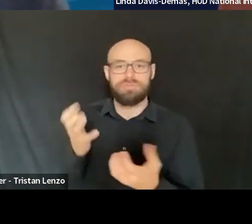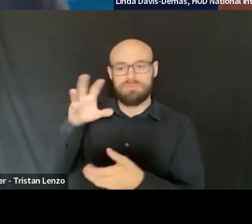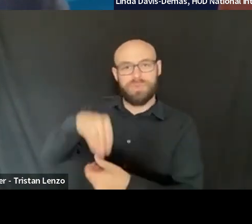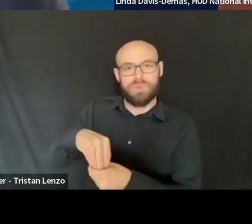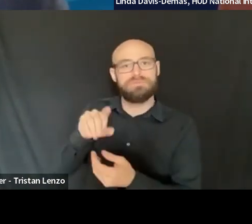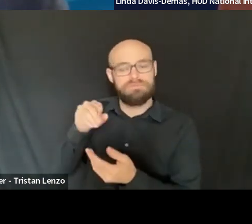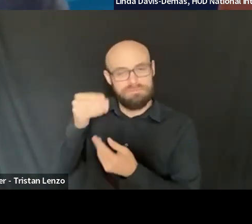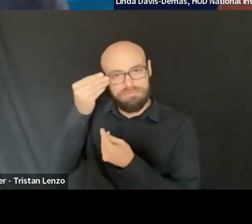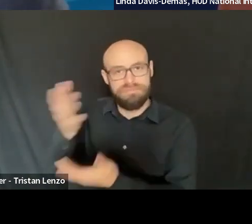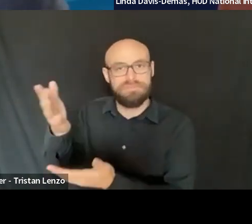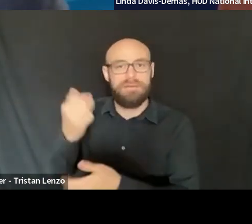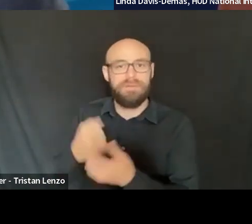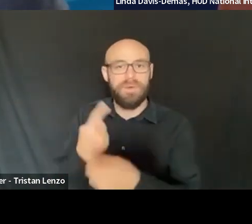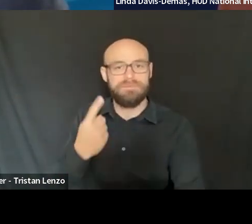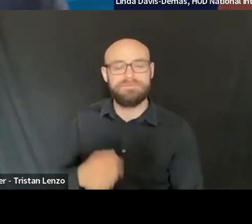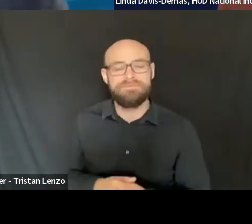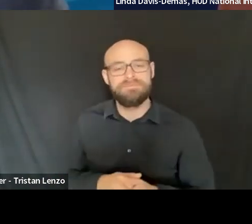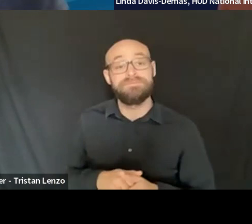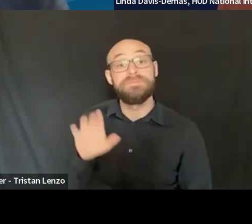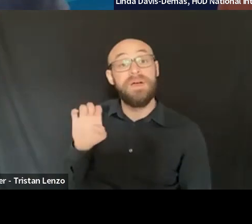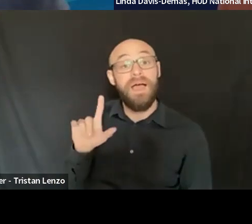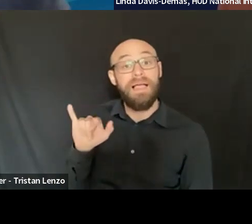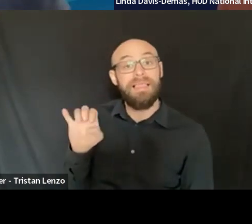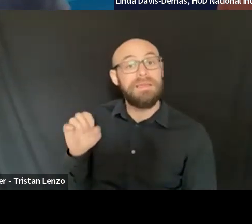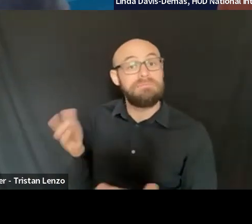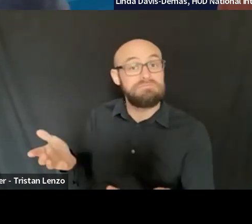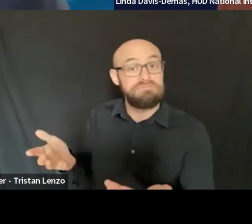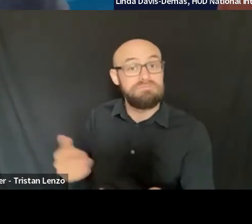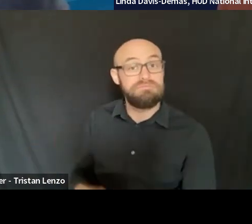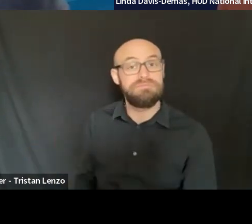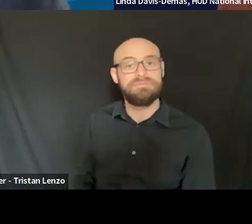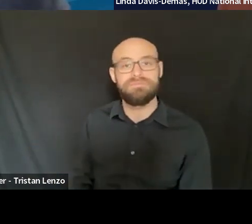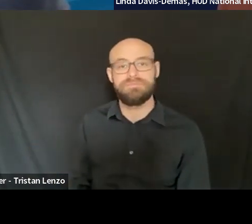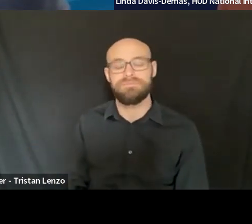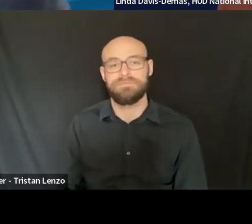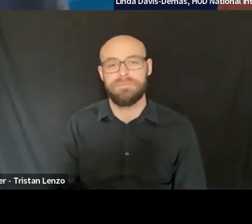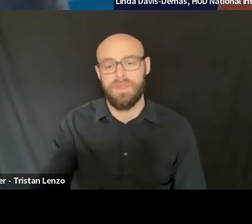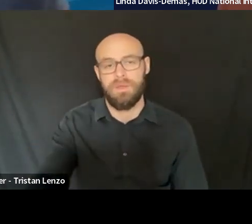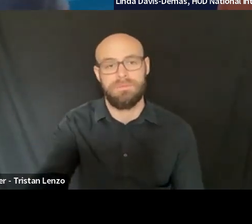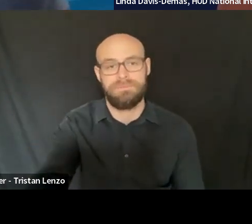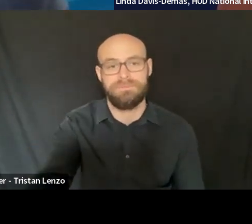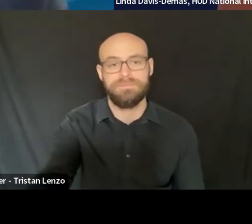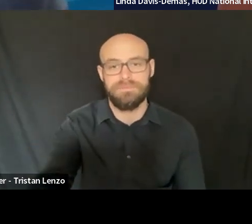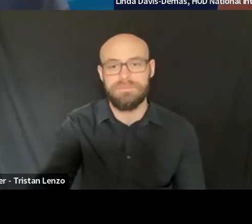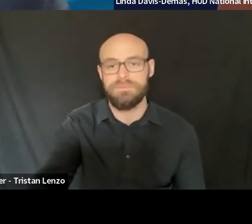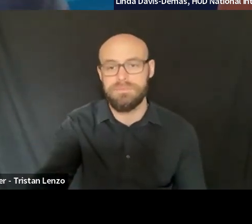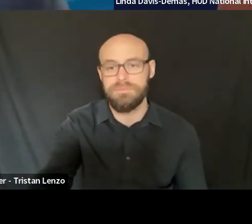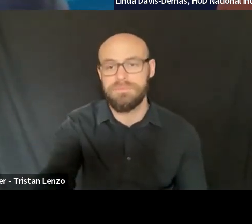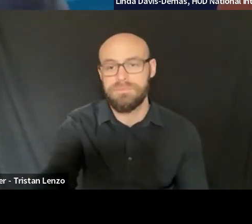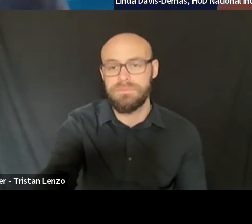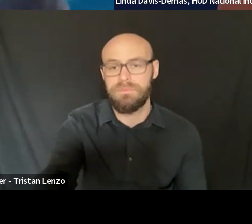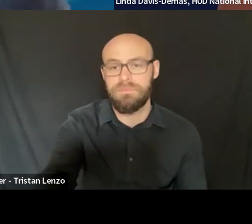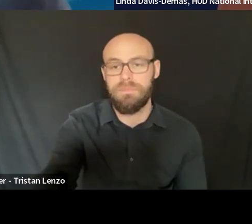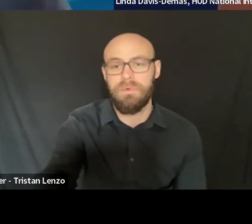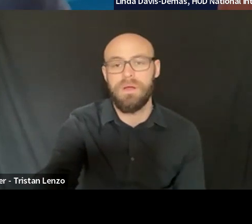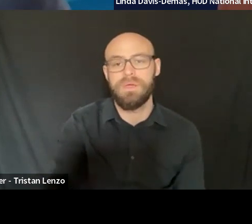resources. Ellie, how about you? So, I want to double down on